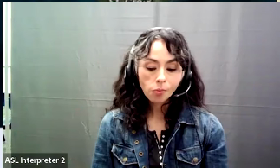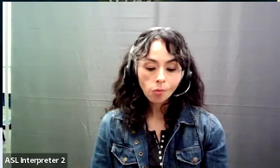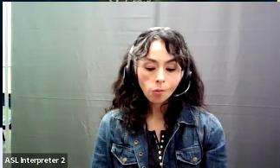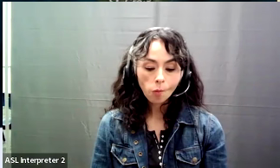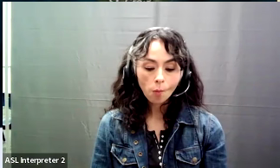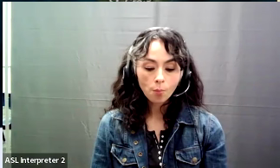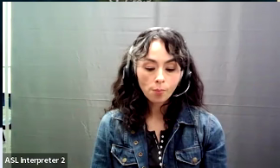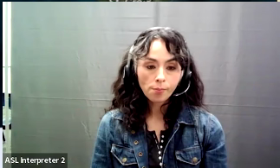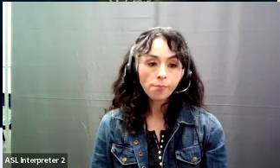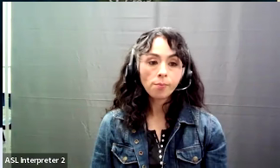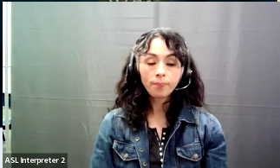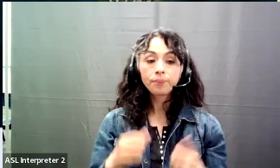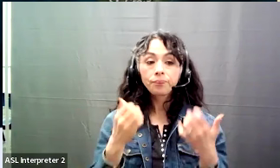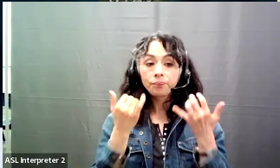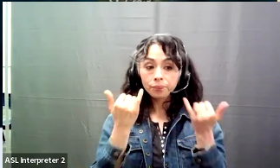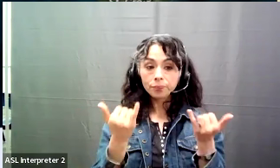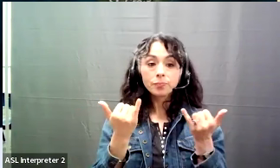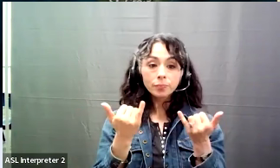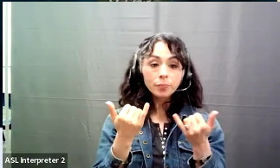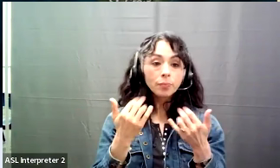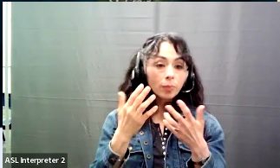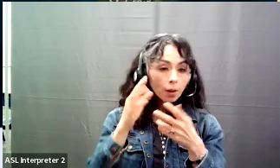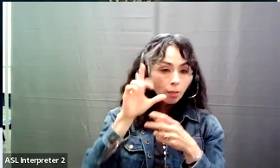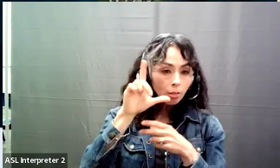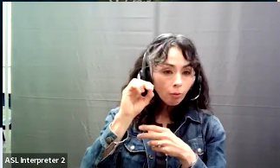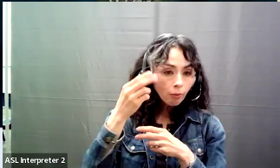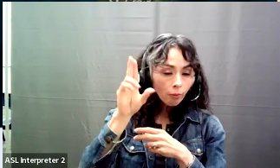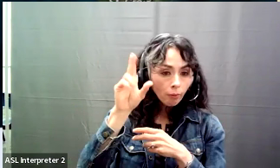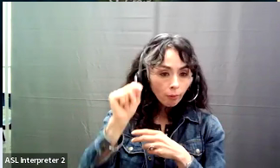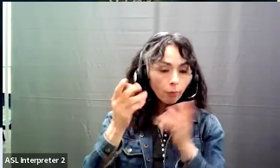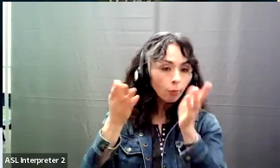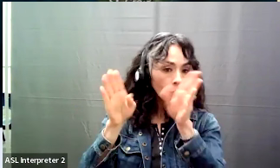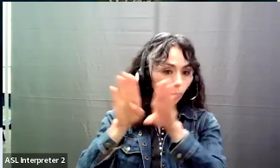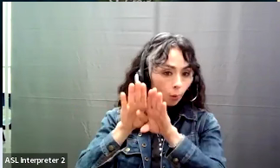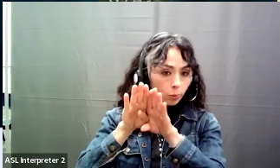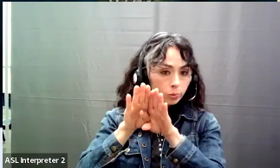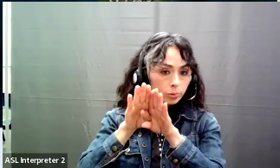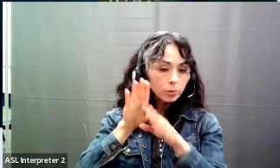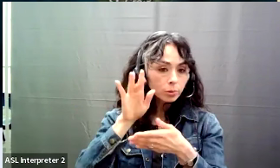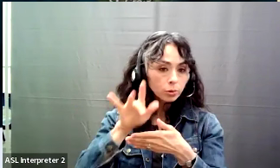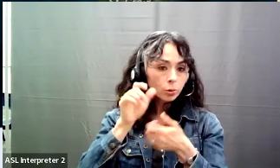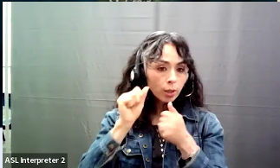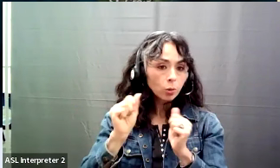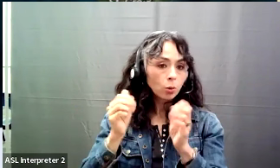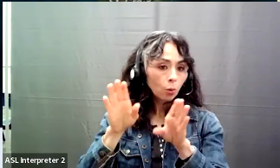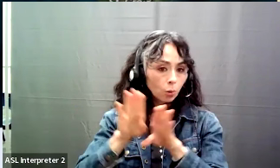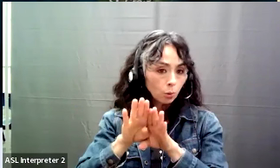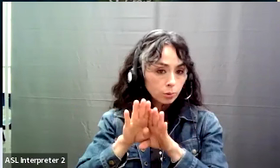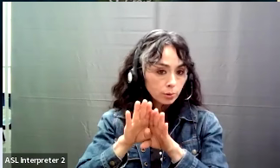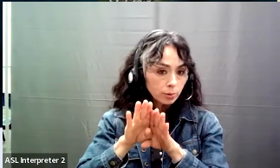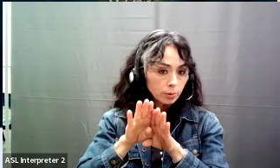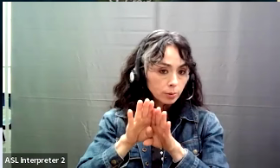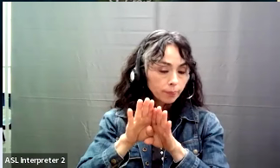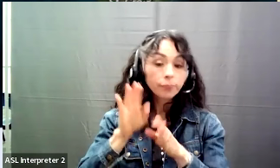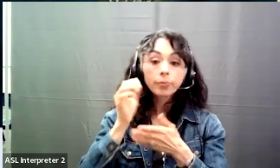In logout, we always call to close the logout. Don't use the X, go to the logout